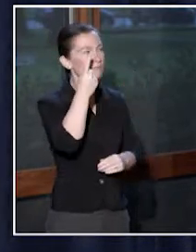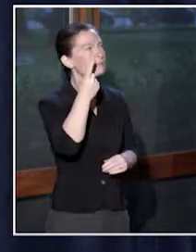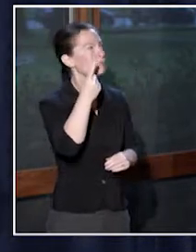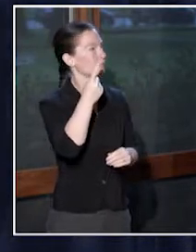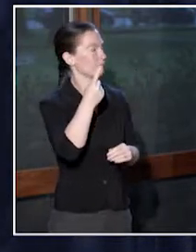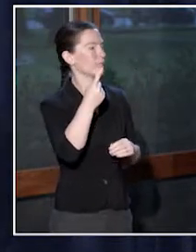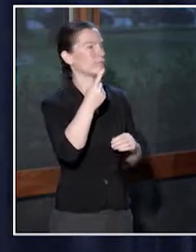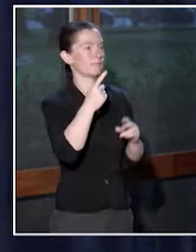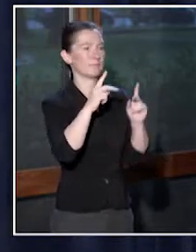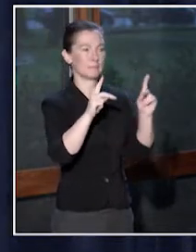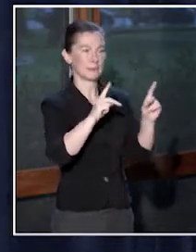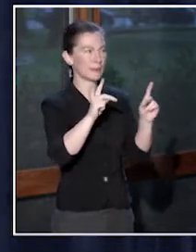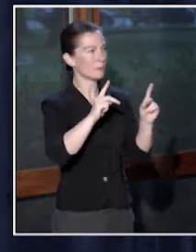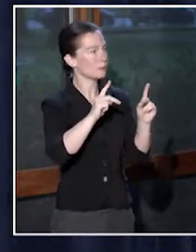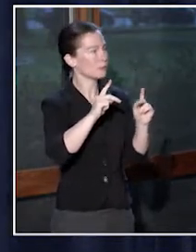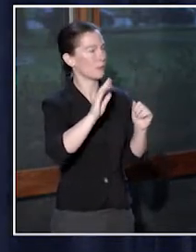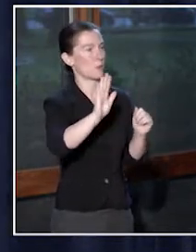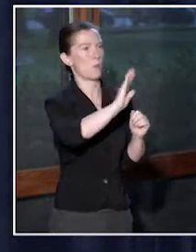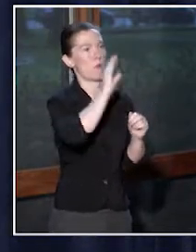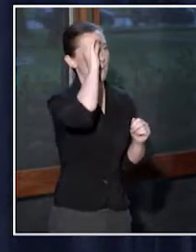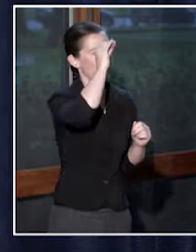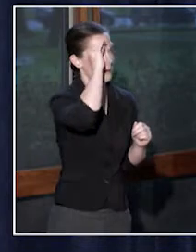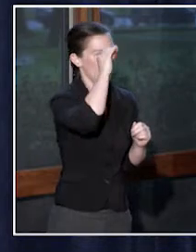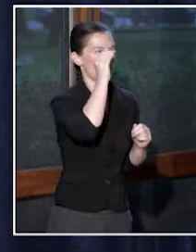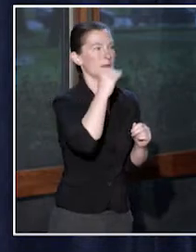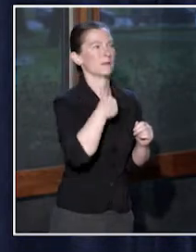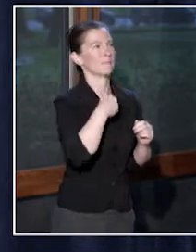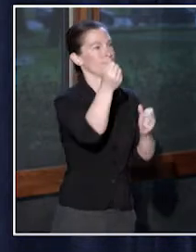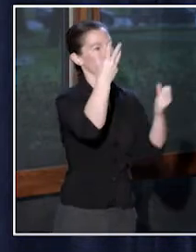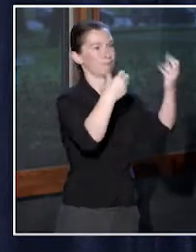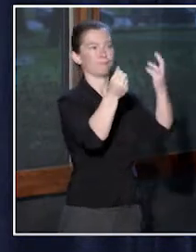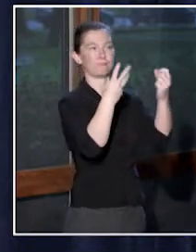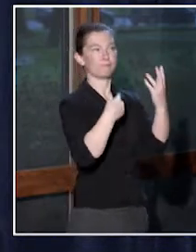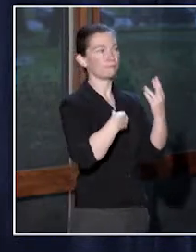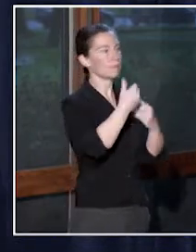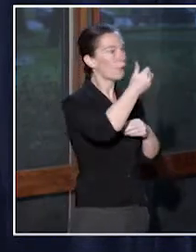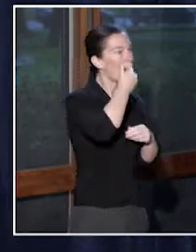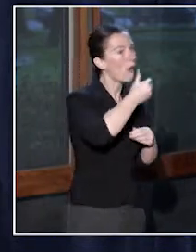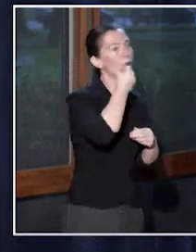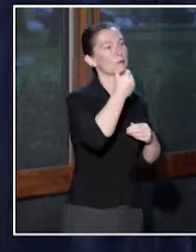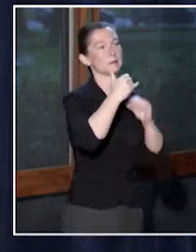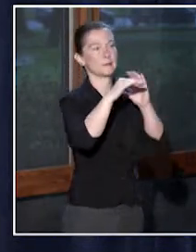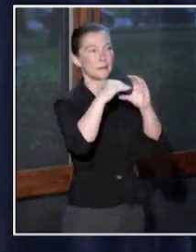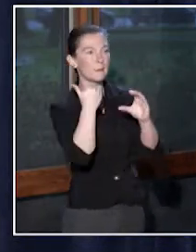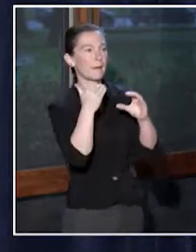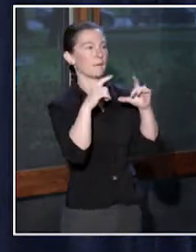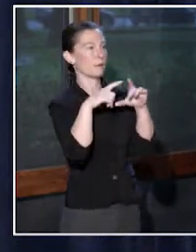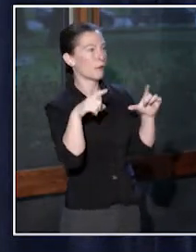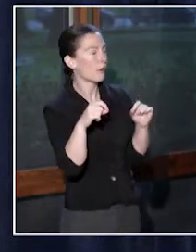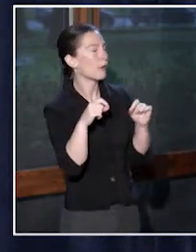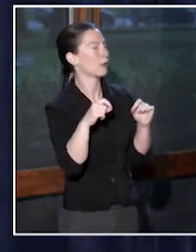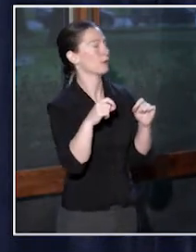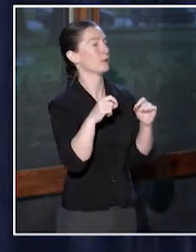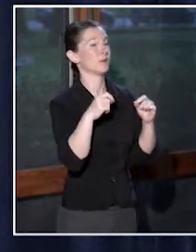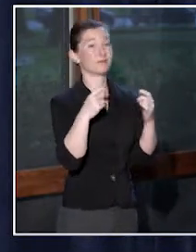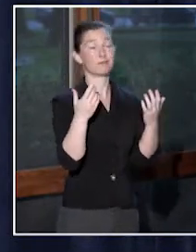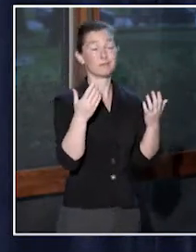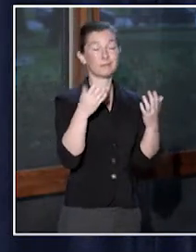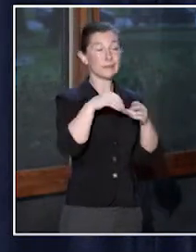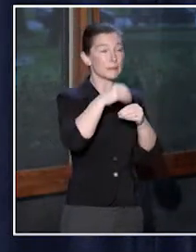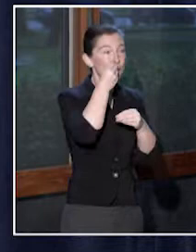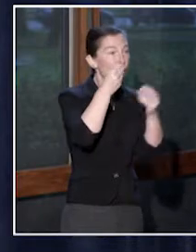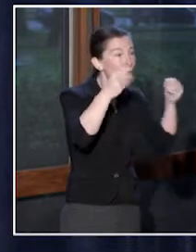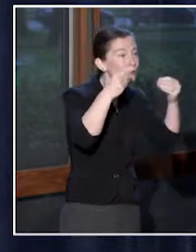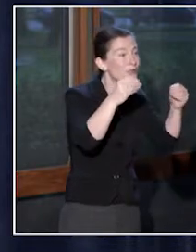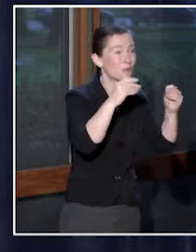cards. I get the emails. I get the calls. People approach me at the grocery store, on the treadmill. Heck,